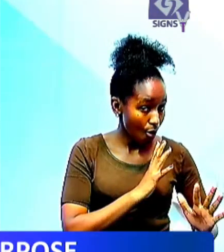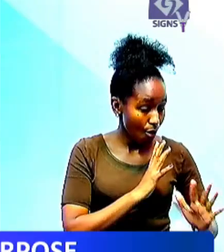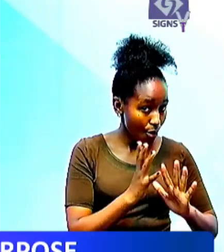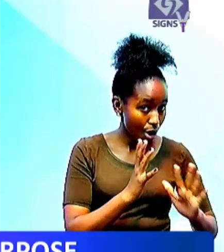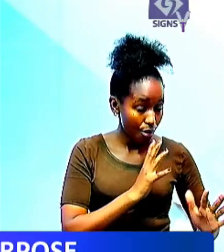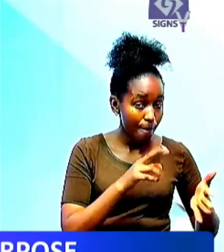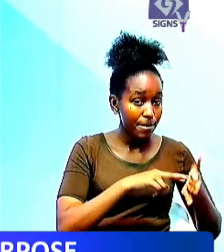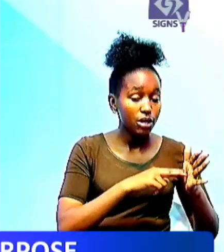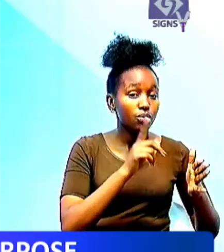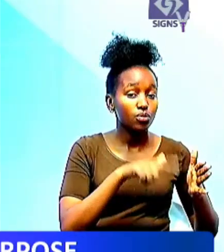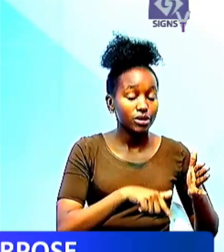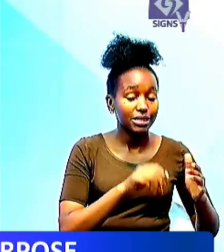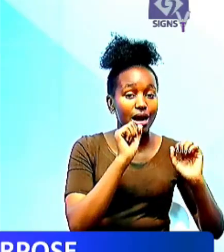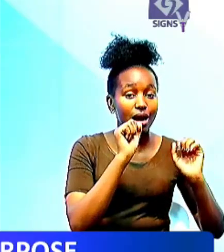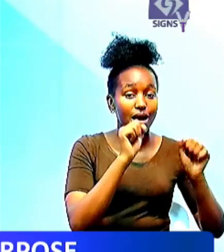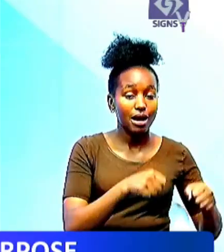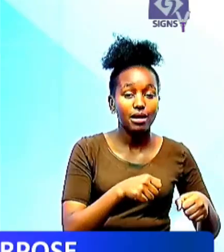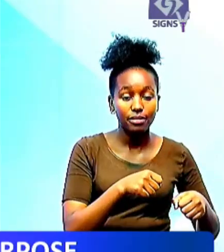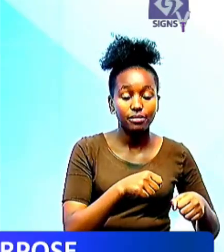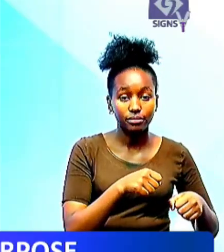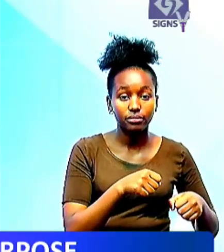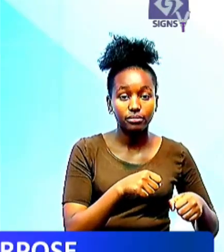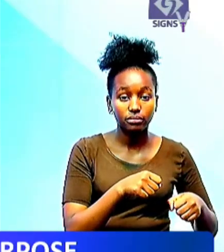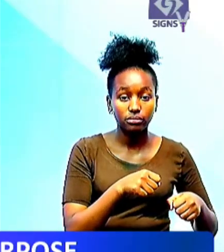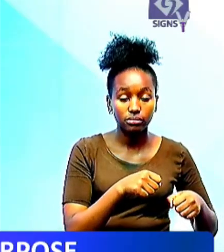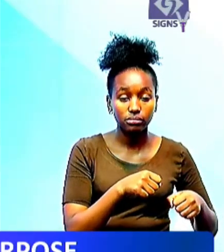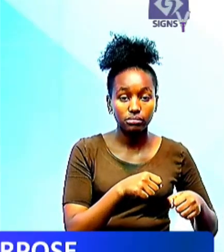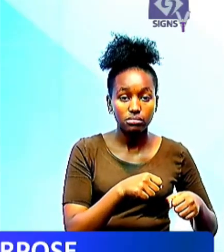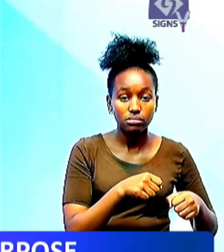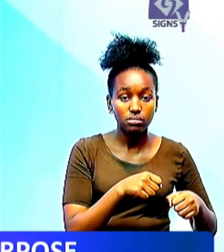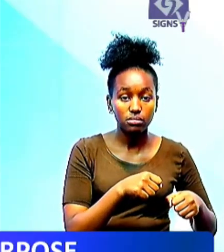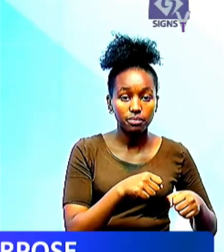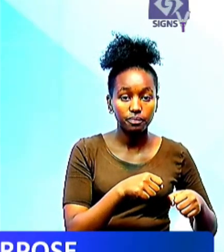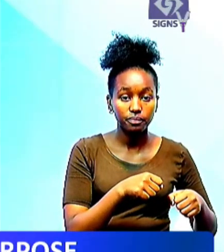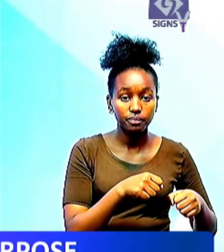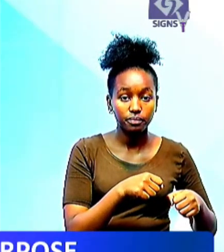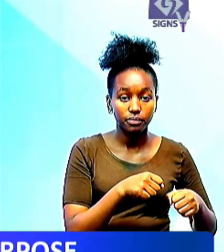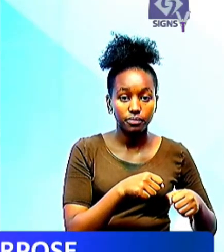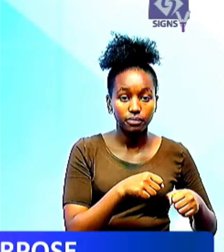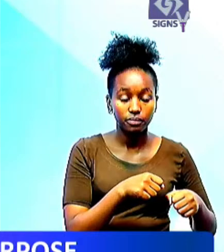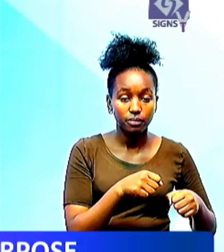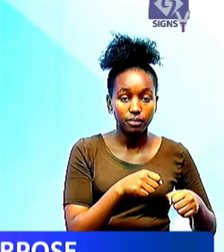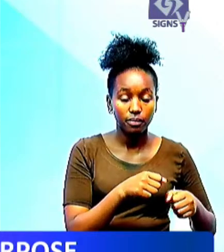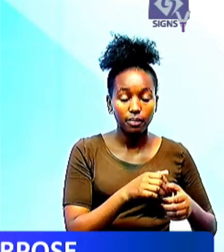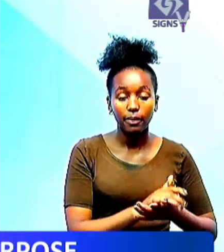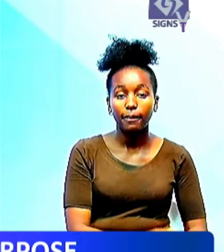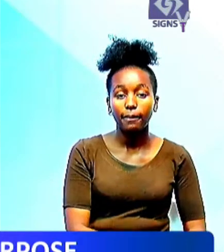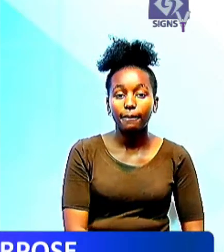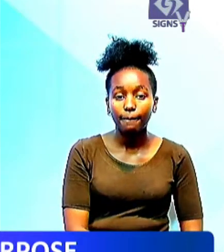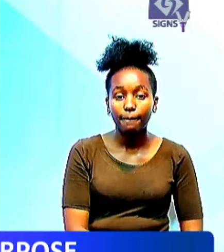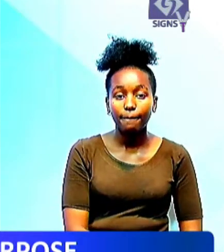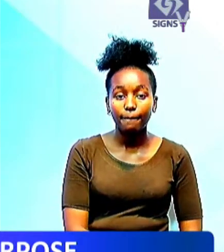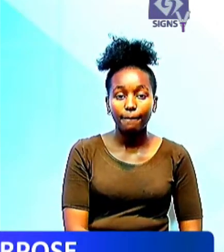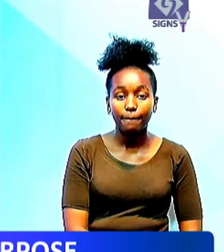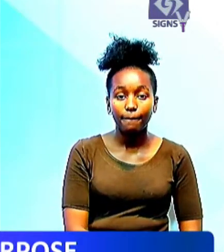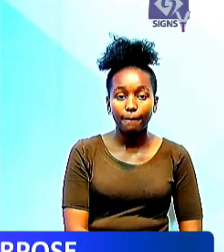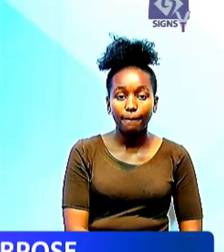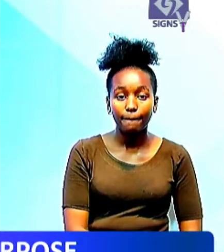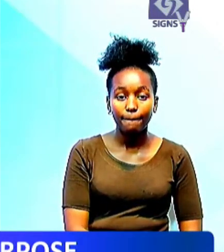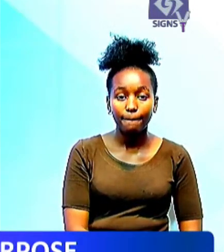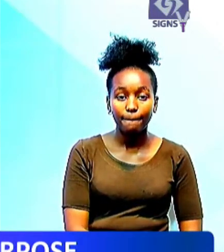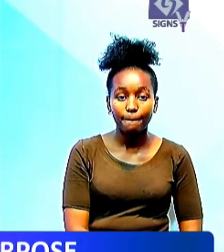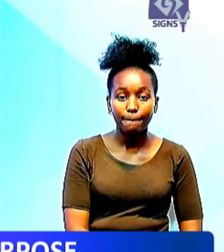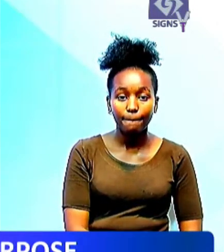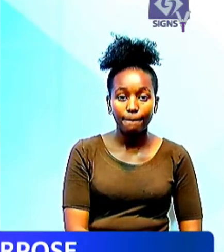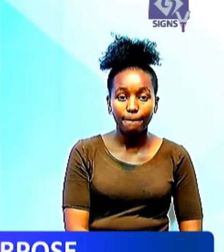for a period of time whenever you're committing. It involves your money. When you talk of investing, this money you're committing it to an asset. This